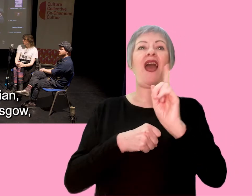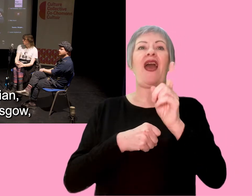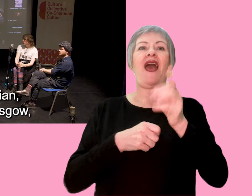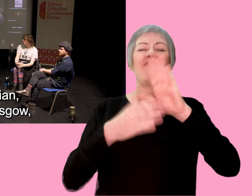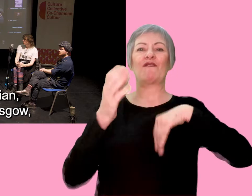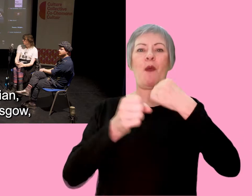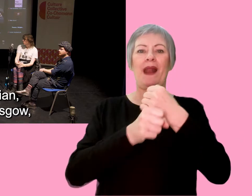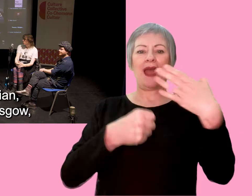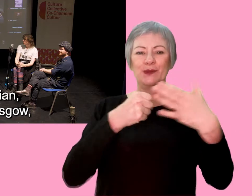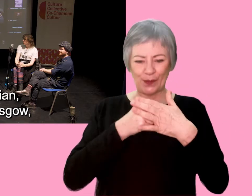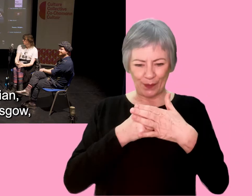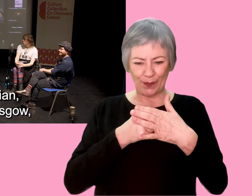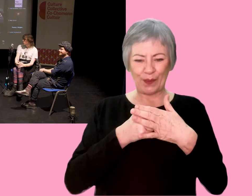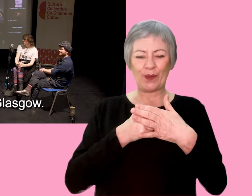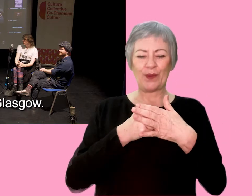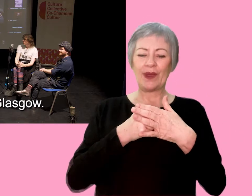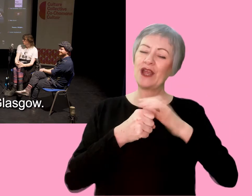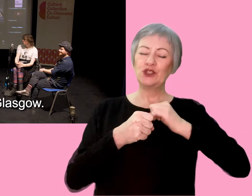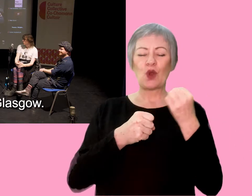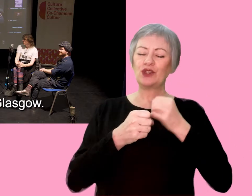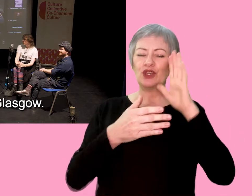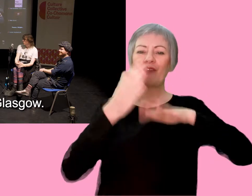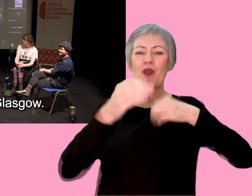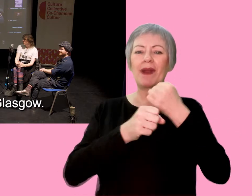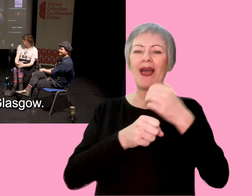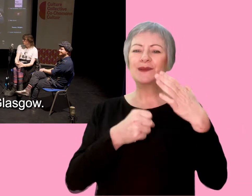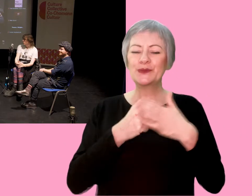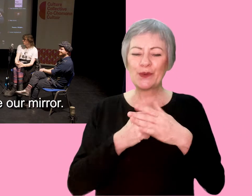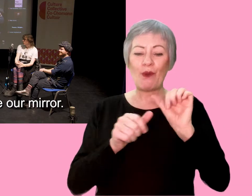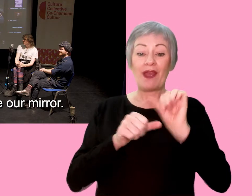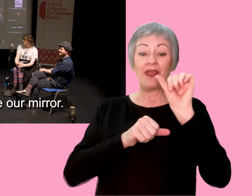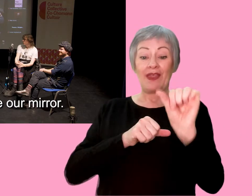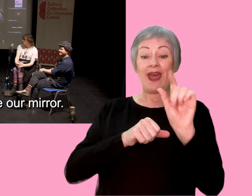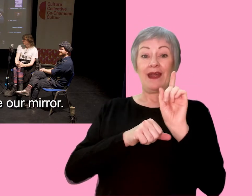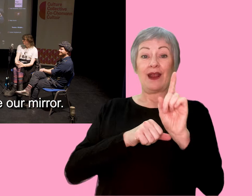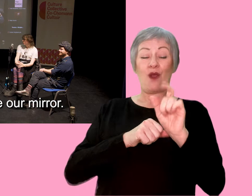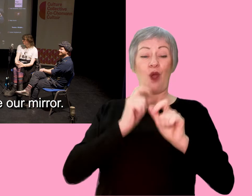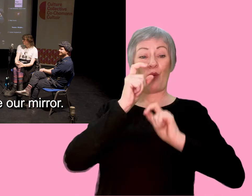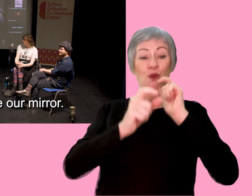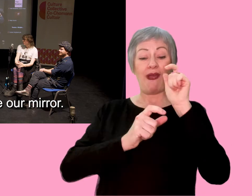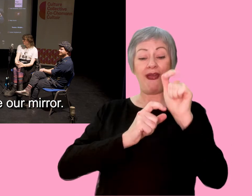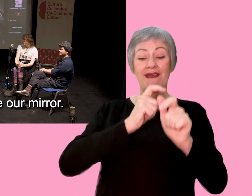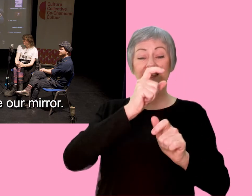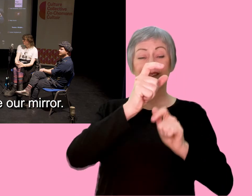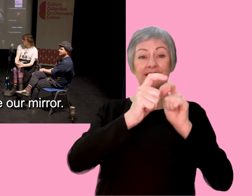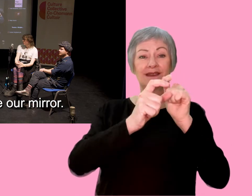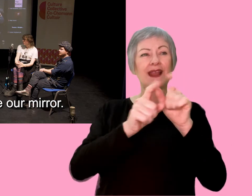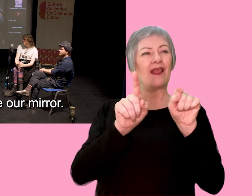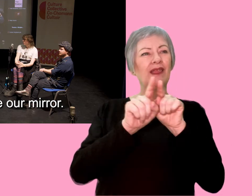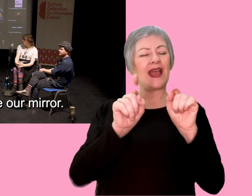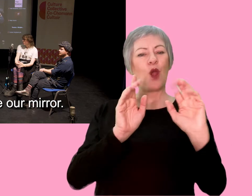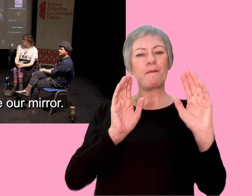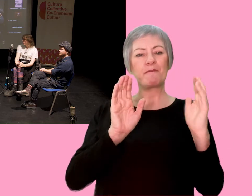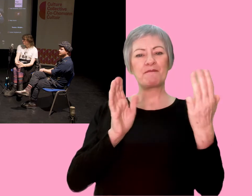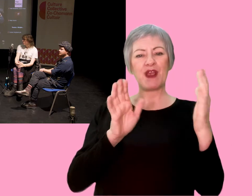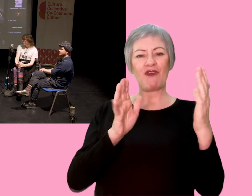Glaswegian, he's from Glasgow. He's a Scottish from Glasgow. And that's our words is like